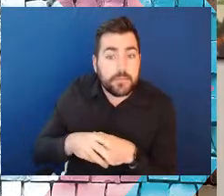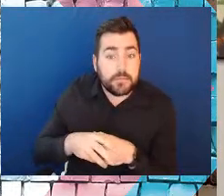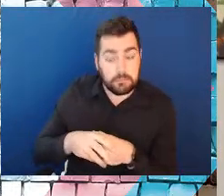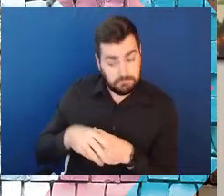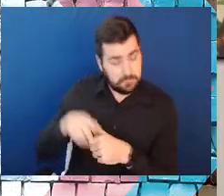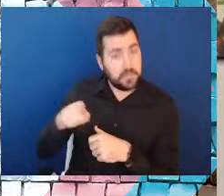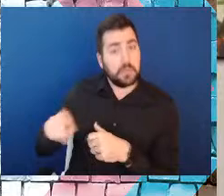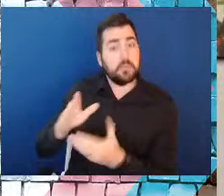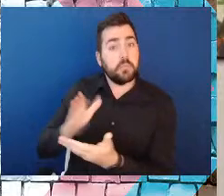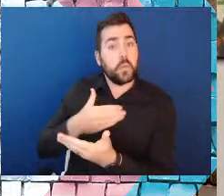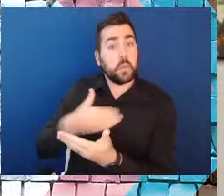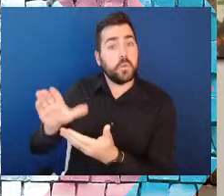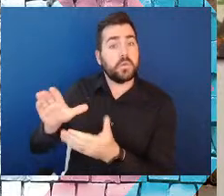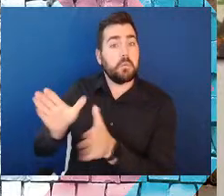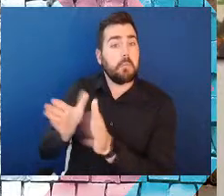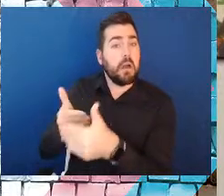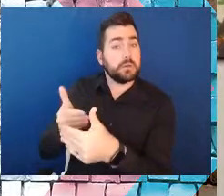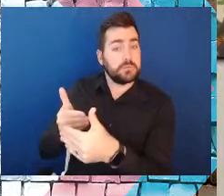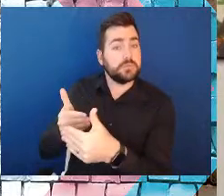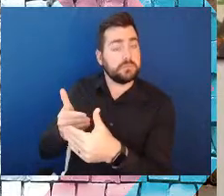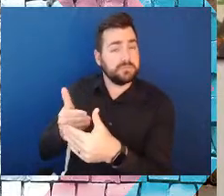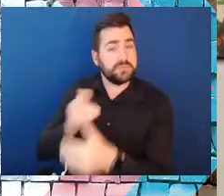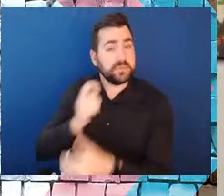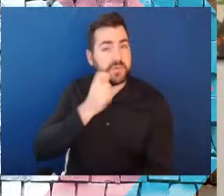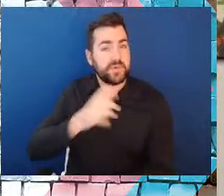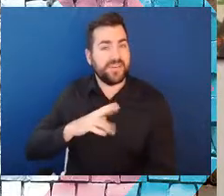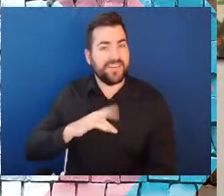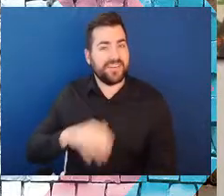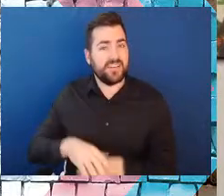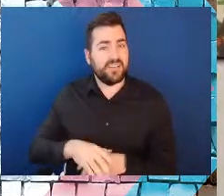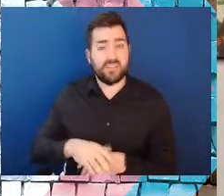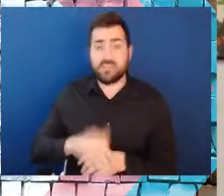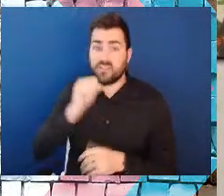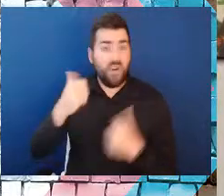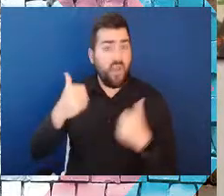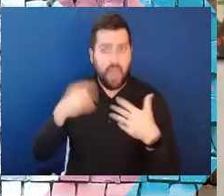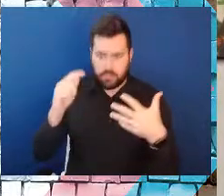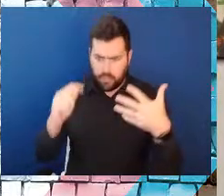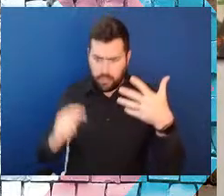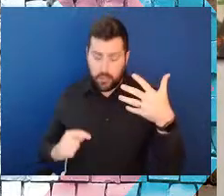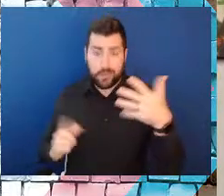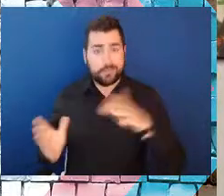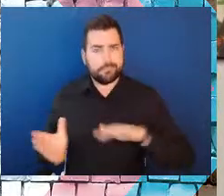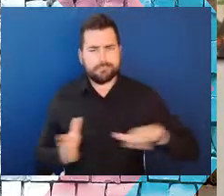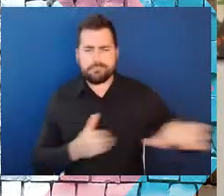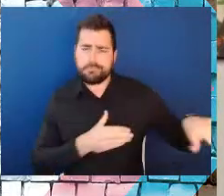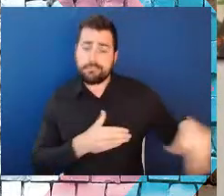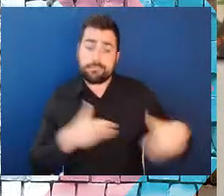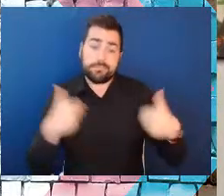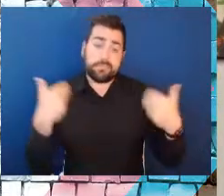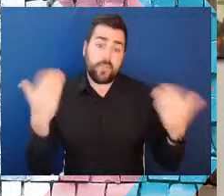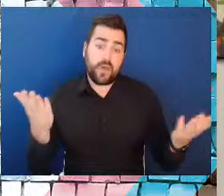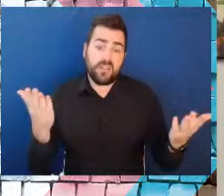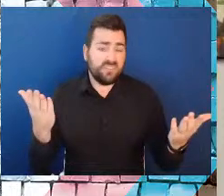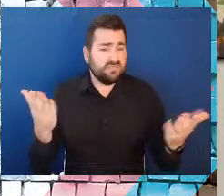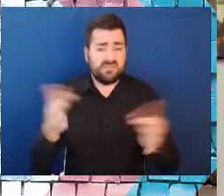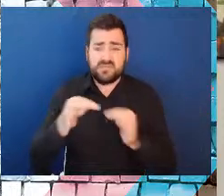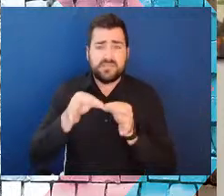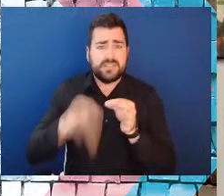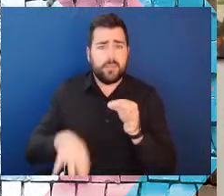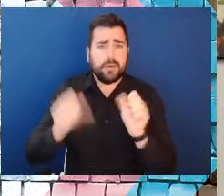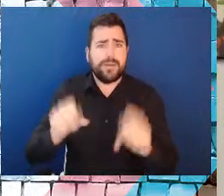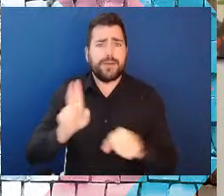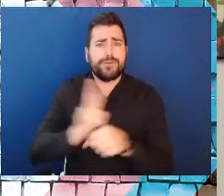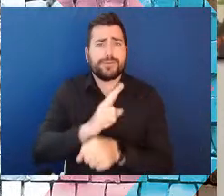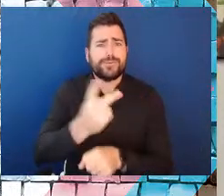Music box, that'd be cool. And if you don't have any of those things, well, something as simple as two